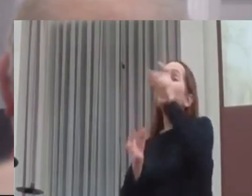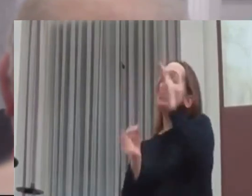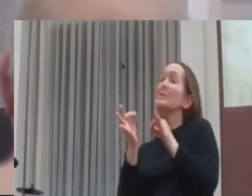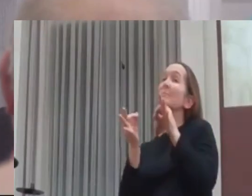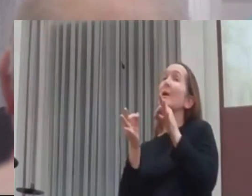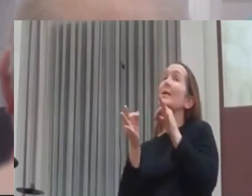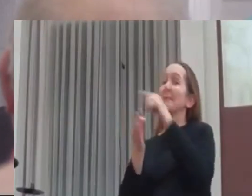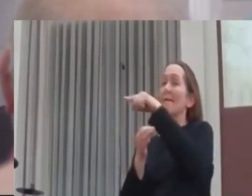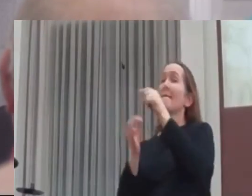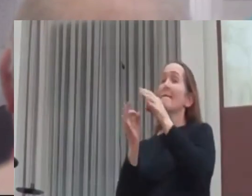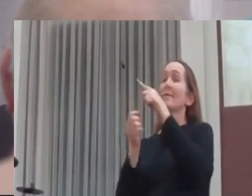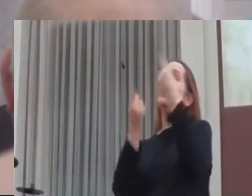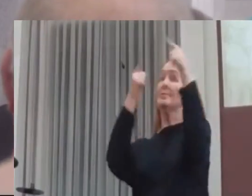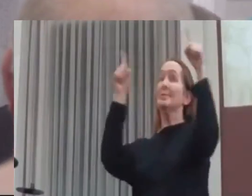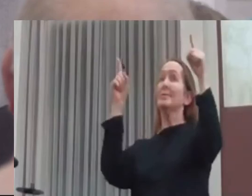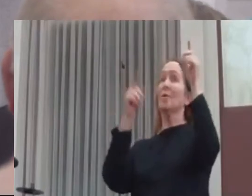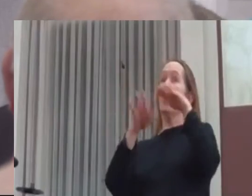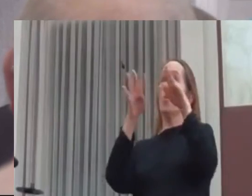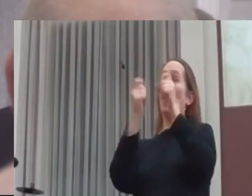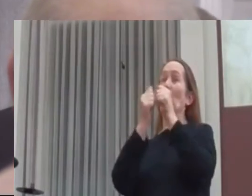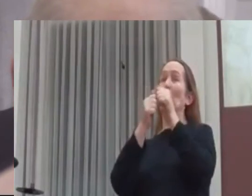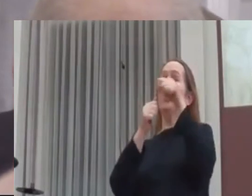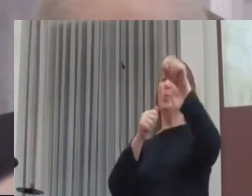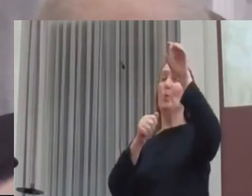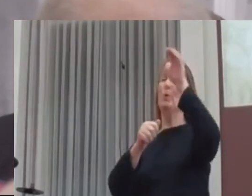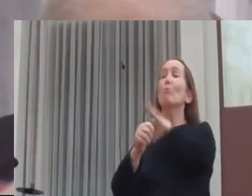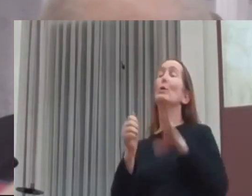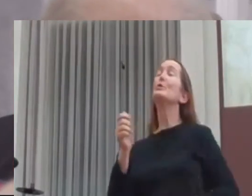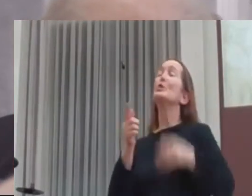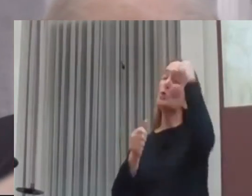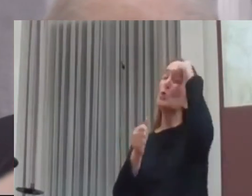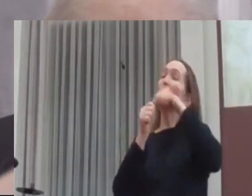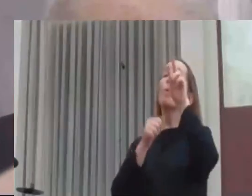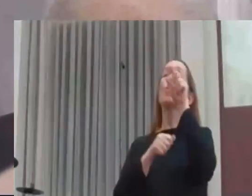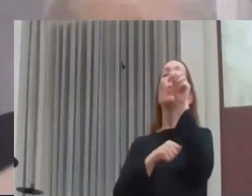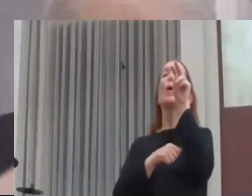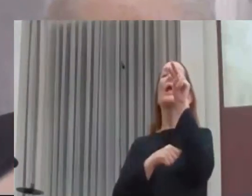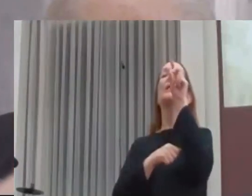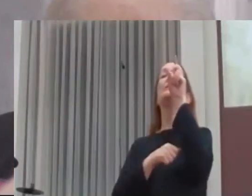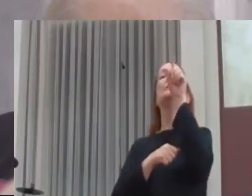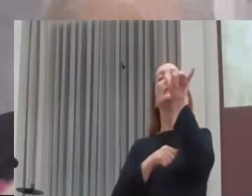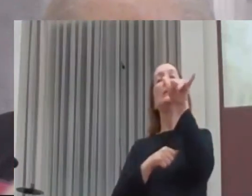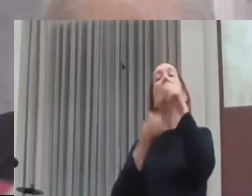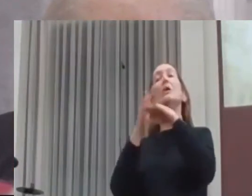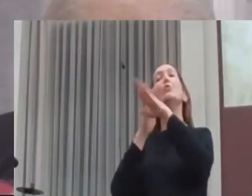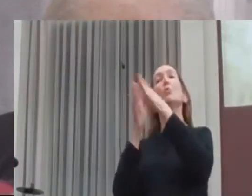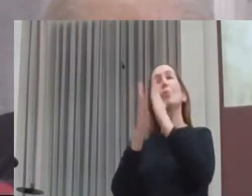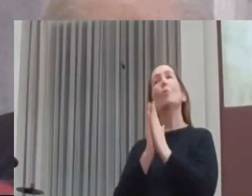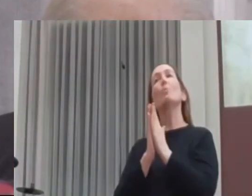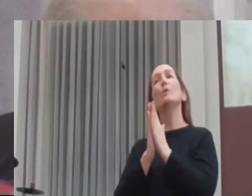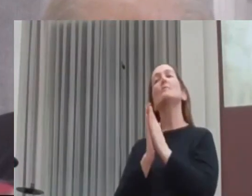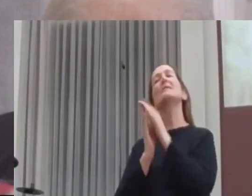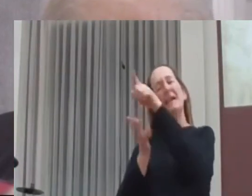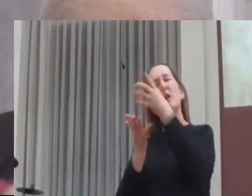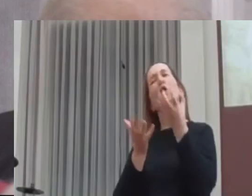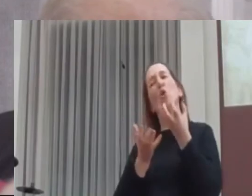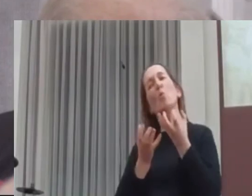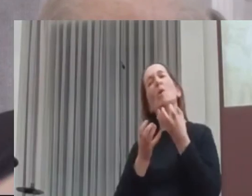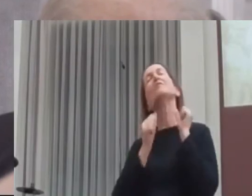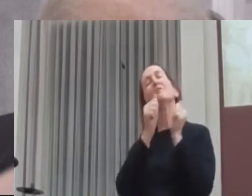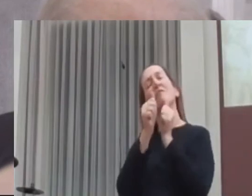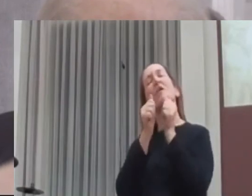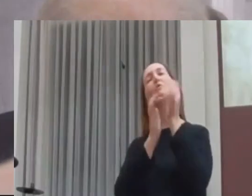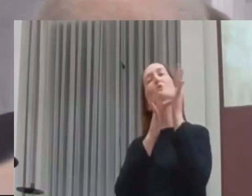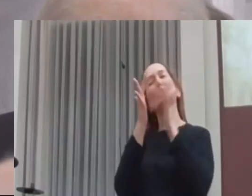needs your prayers. Your prayers will be the determination of his success in his walk with Christ, all right? So please remember Randy in